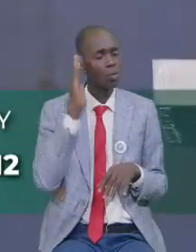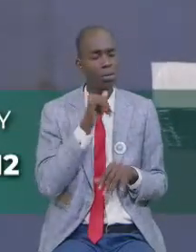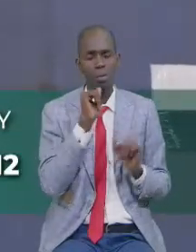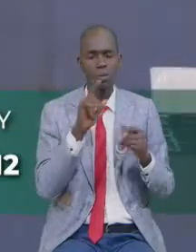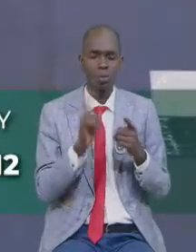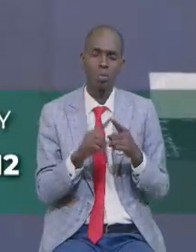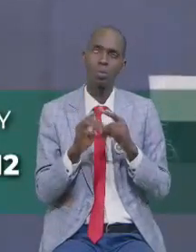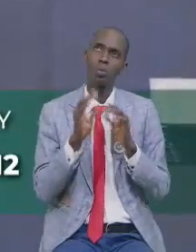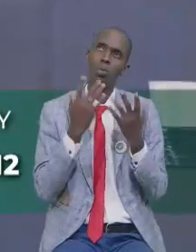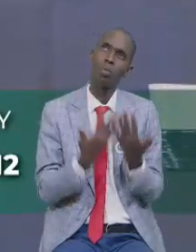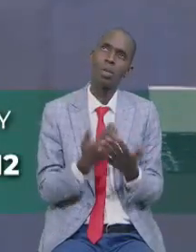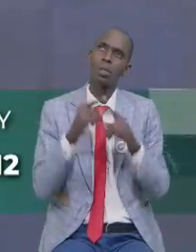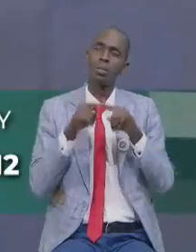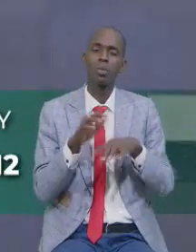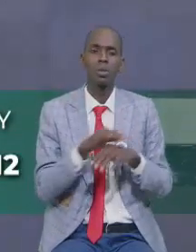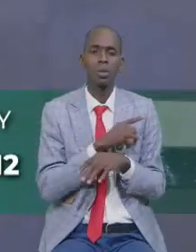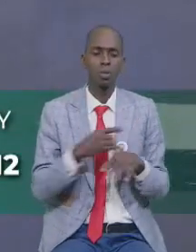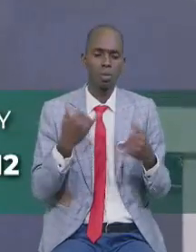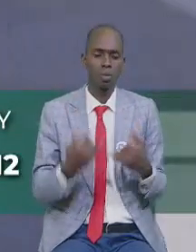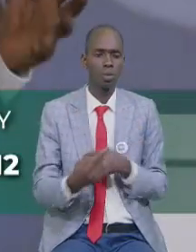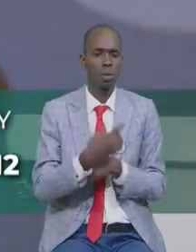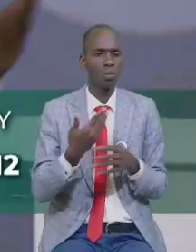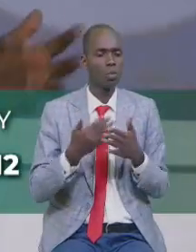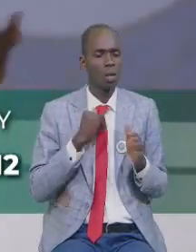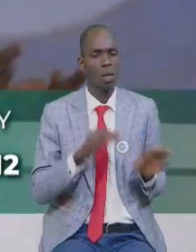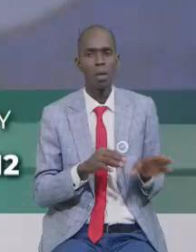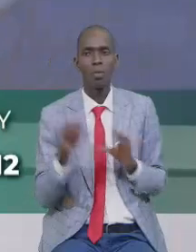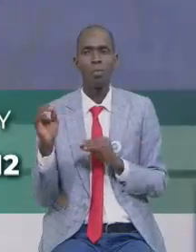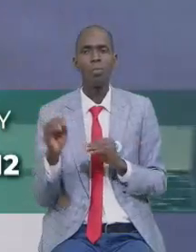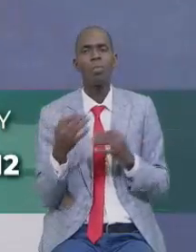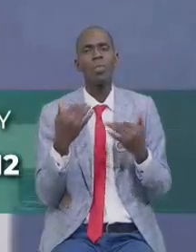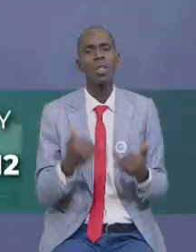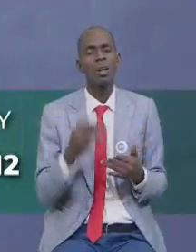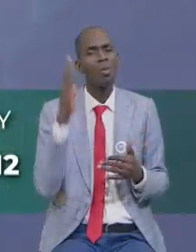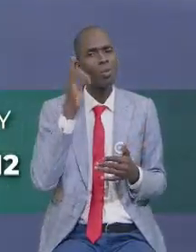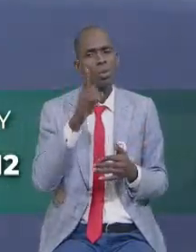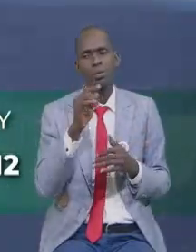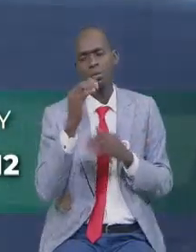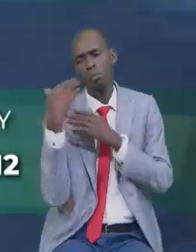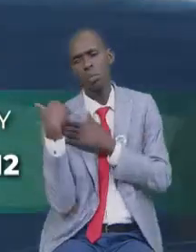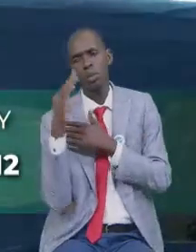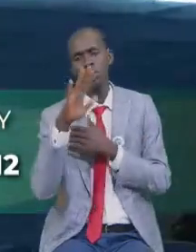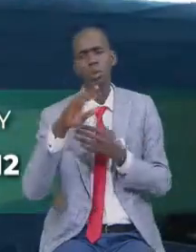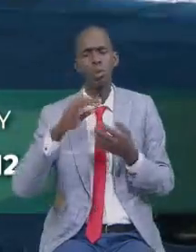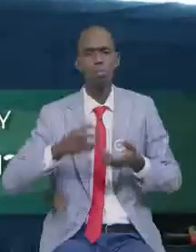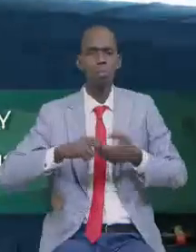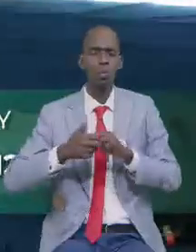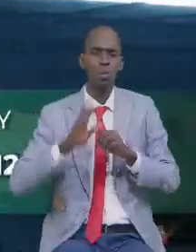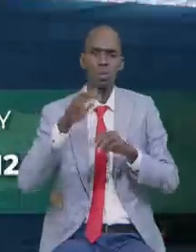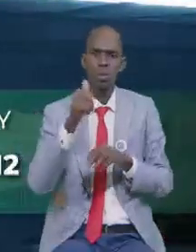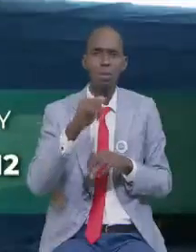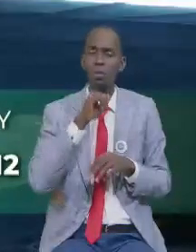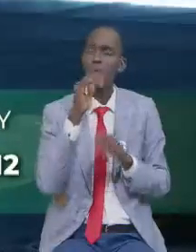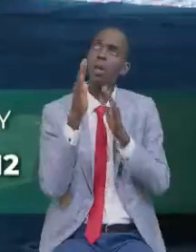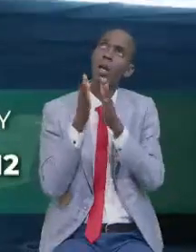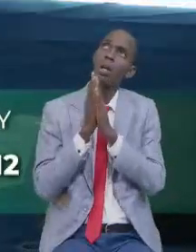before I go out. Are you going to carry the load by yourself? You're not going to seek the Lord. You're not going to pray.